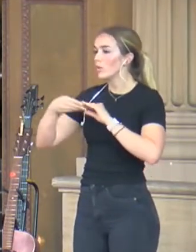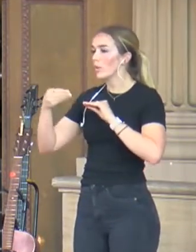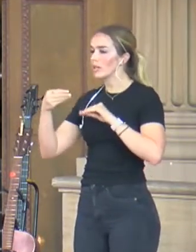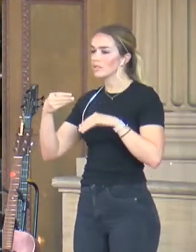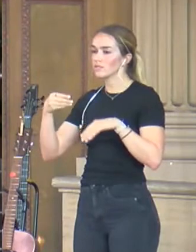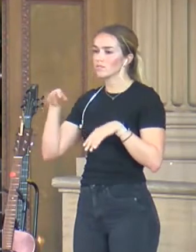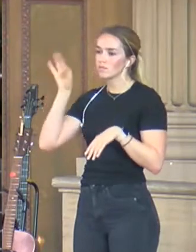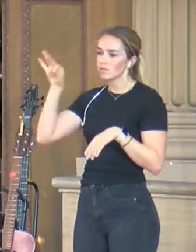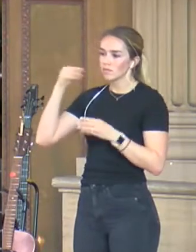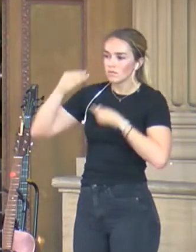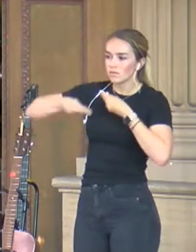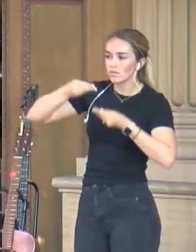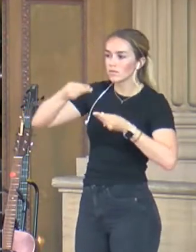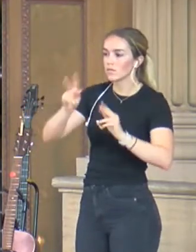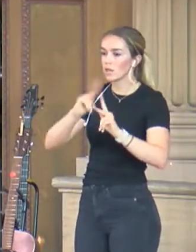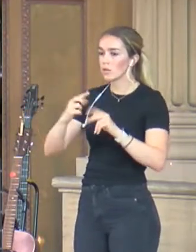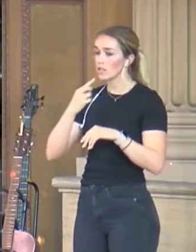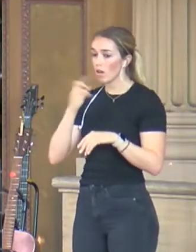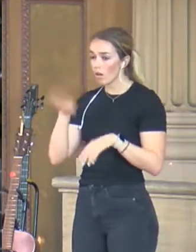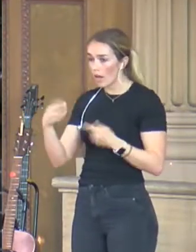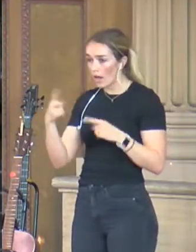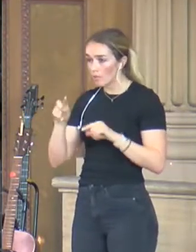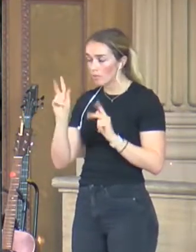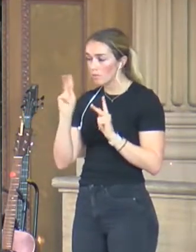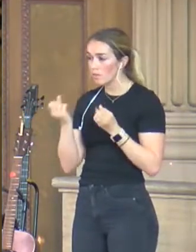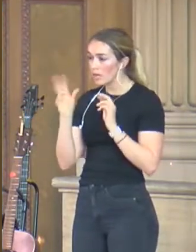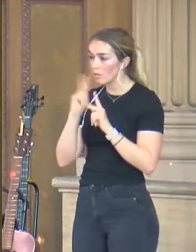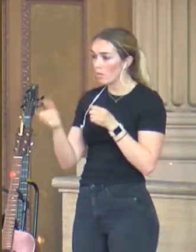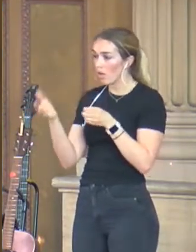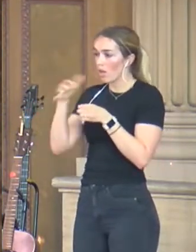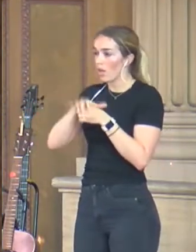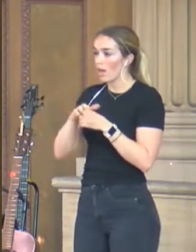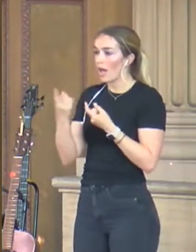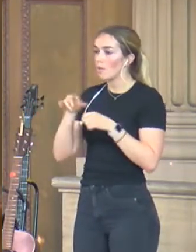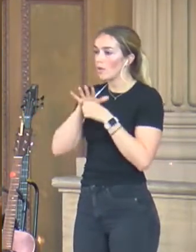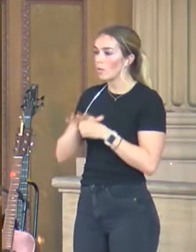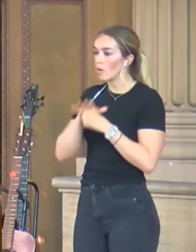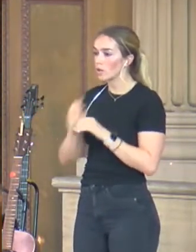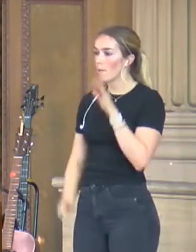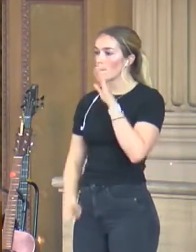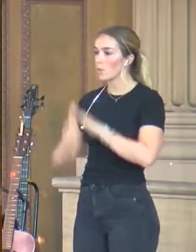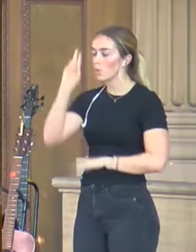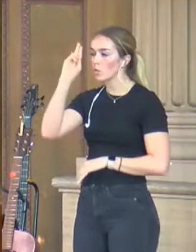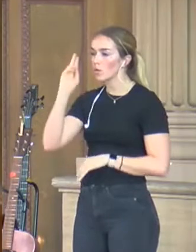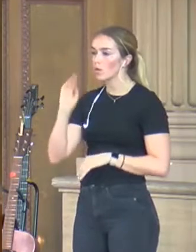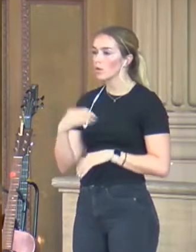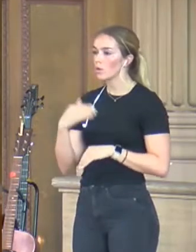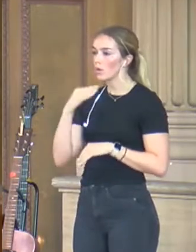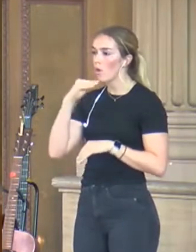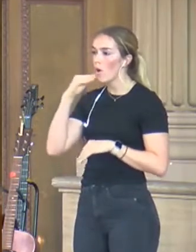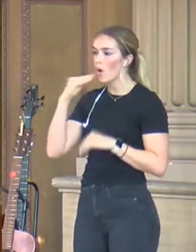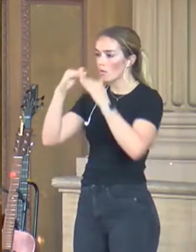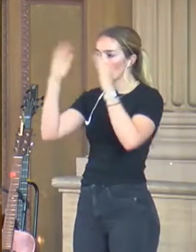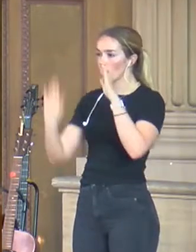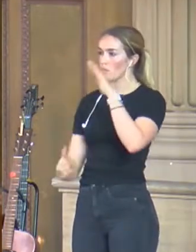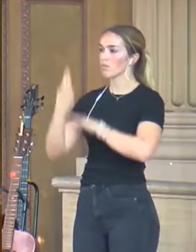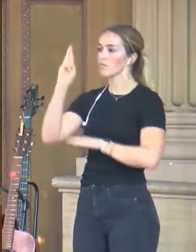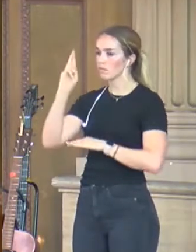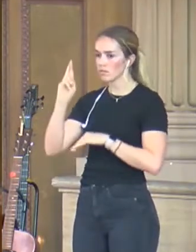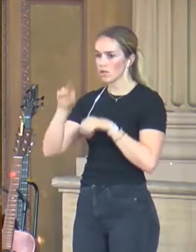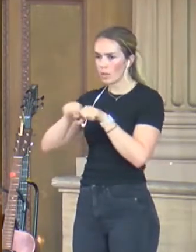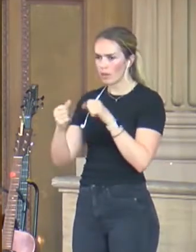that home inspectors would tell people. Like that people have capped off those valves and then the pressure builds up. And then those things blow the bottom out and they've shot through the